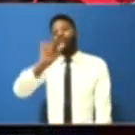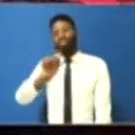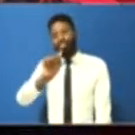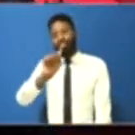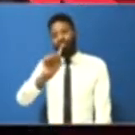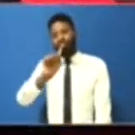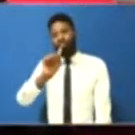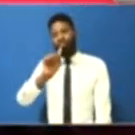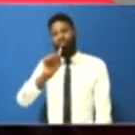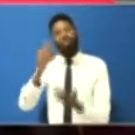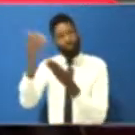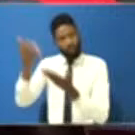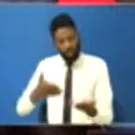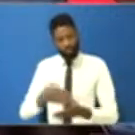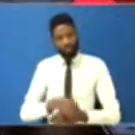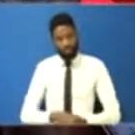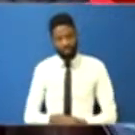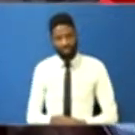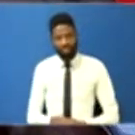hey